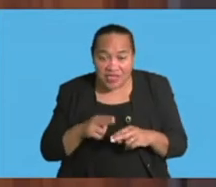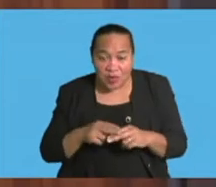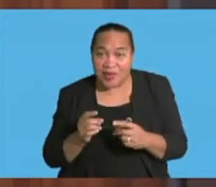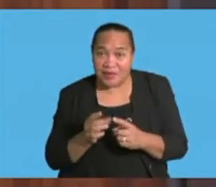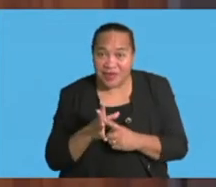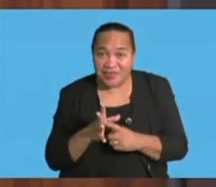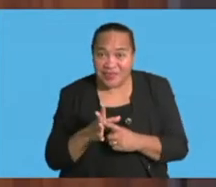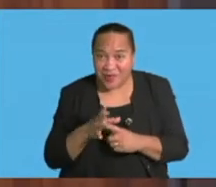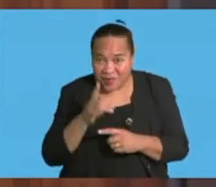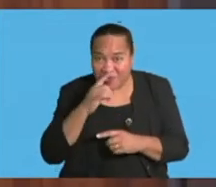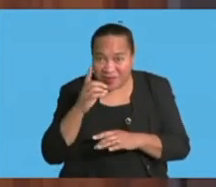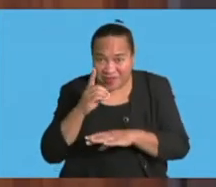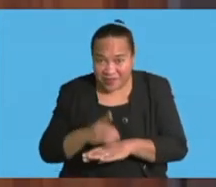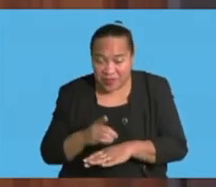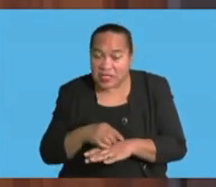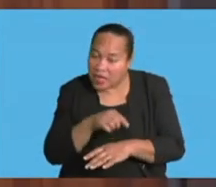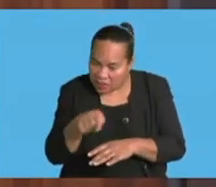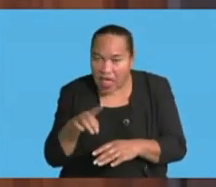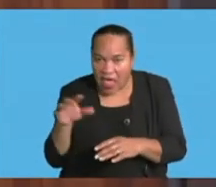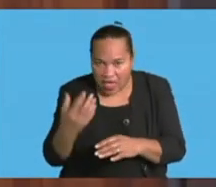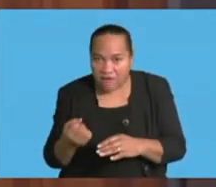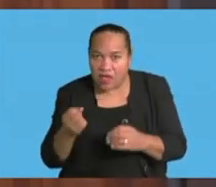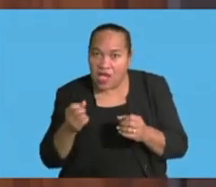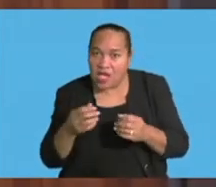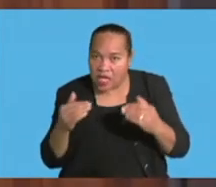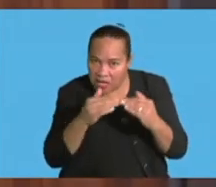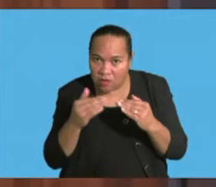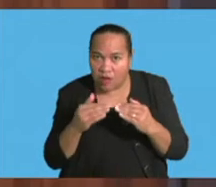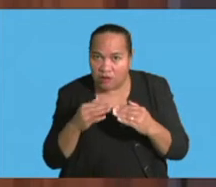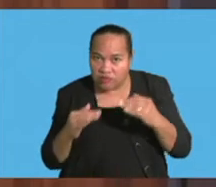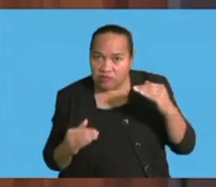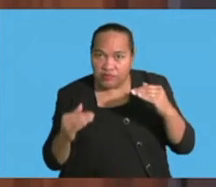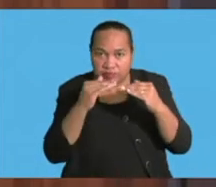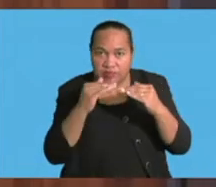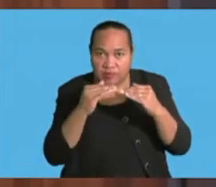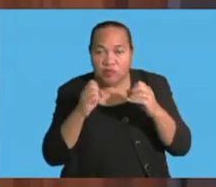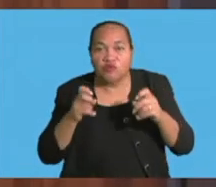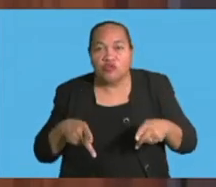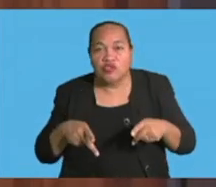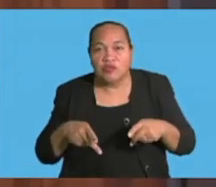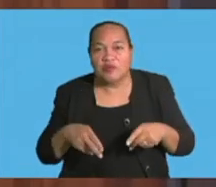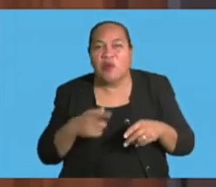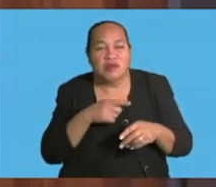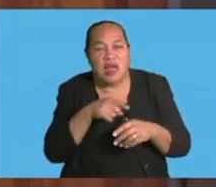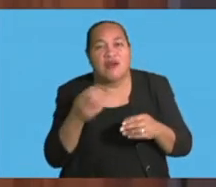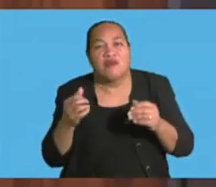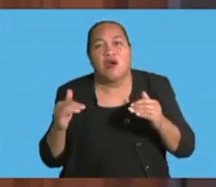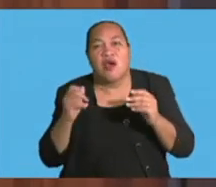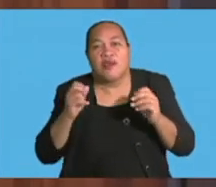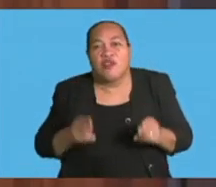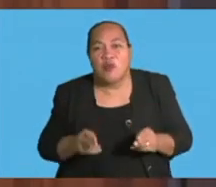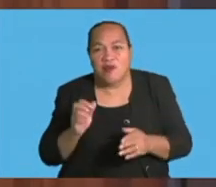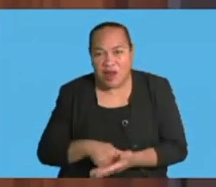abilities are equally entitled to constitutional equality and human rights. And we are here as leaders of this country